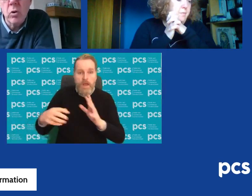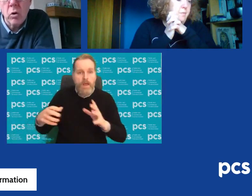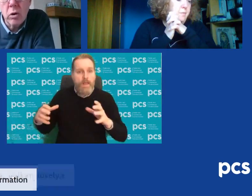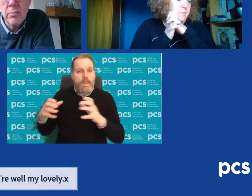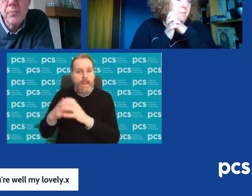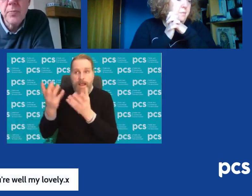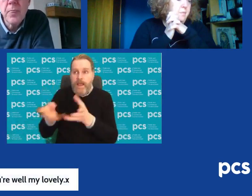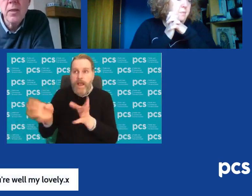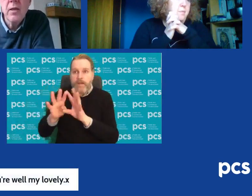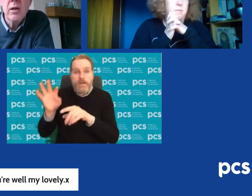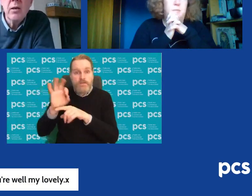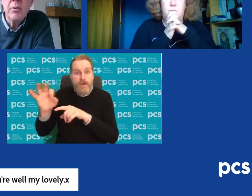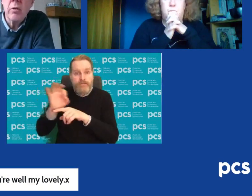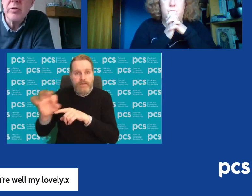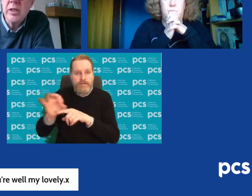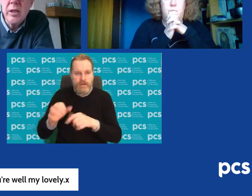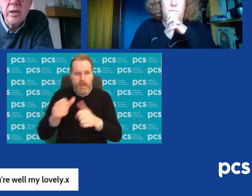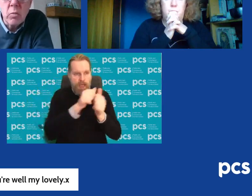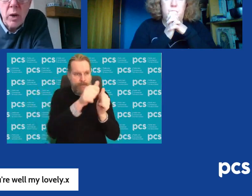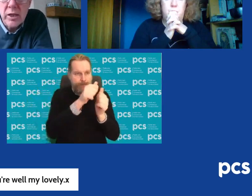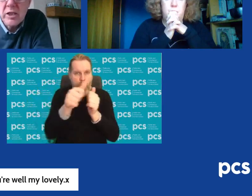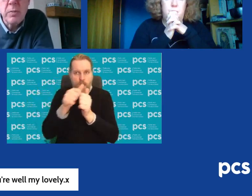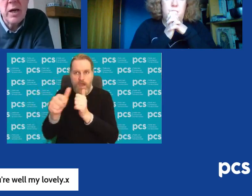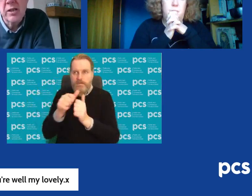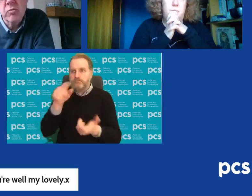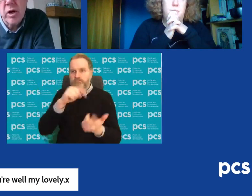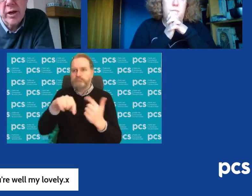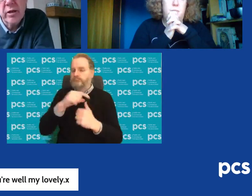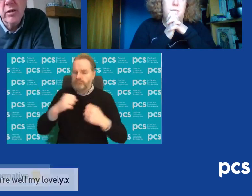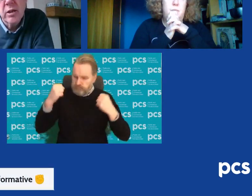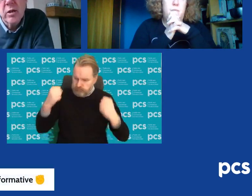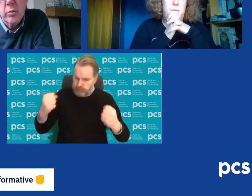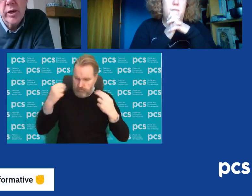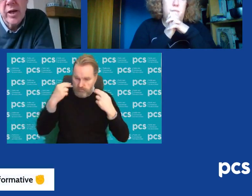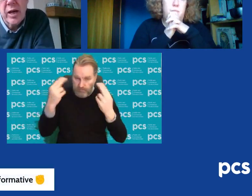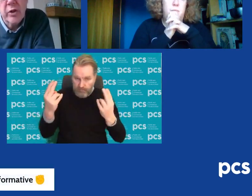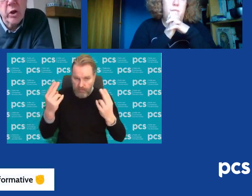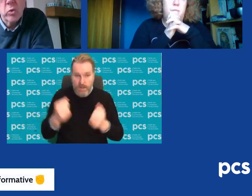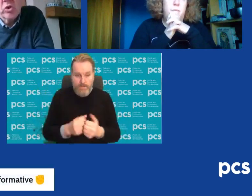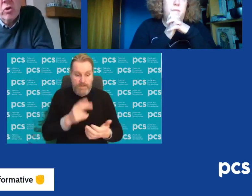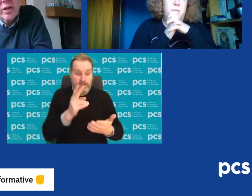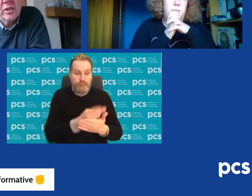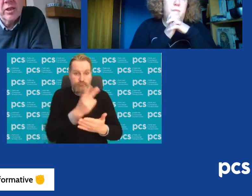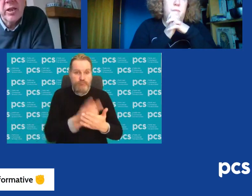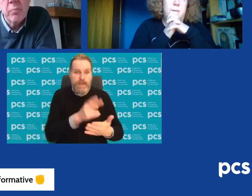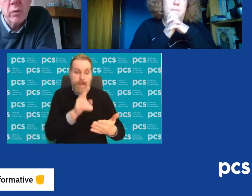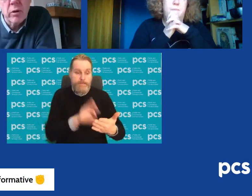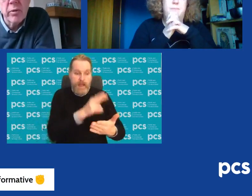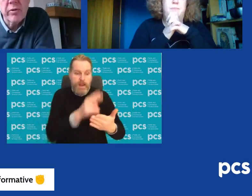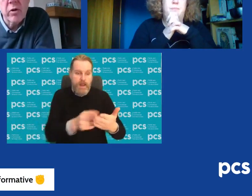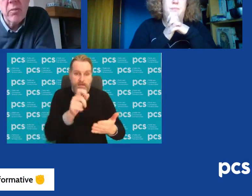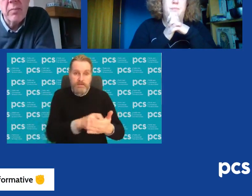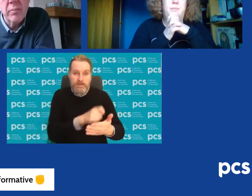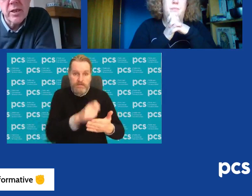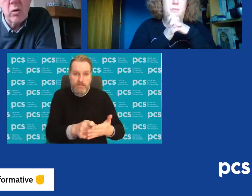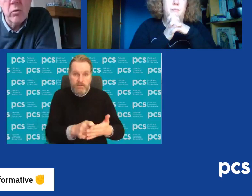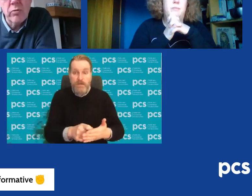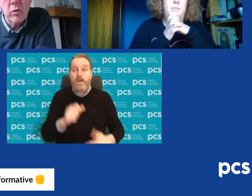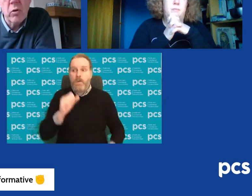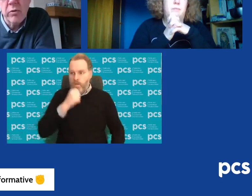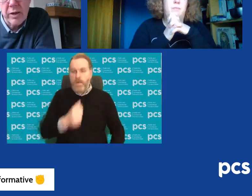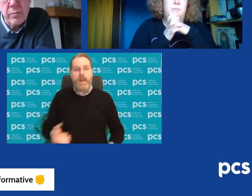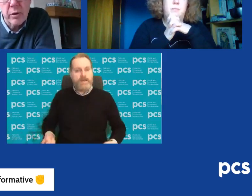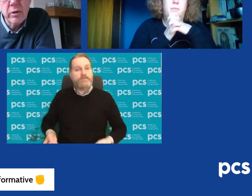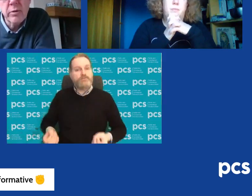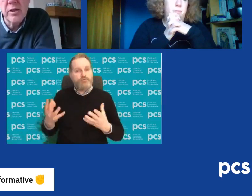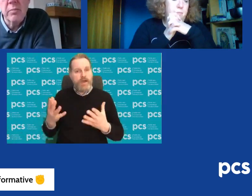long haul. But obviously, whilst this ballot is running, we're going to have huge strikes in April, where we've got members out for